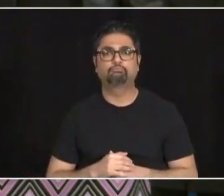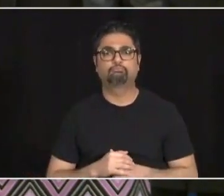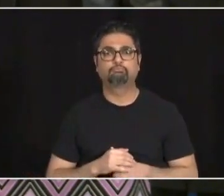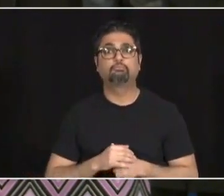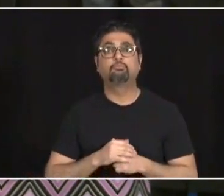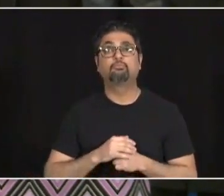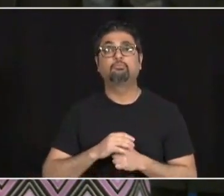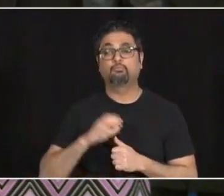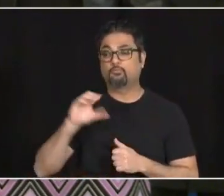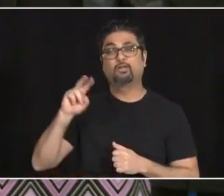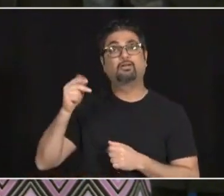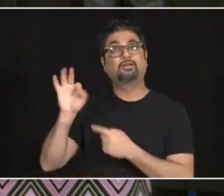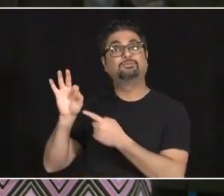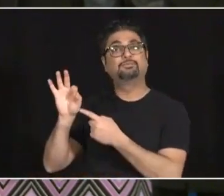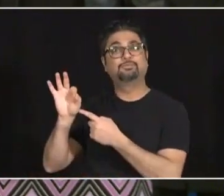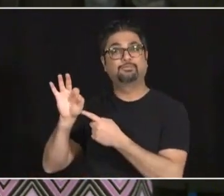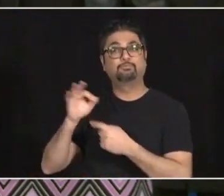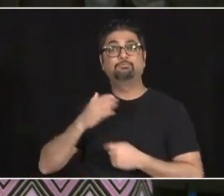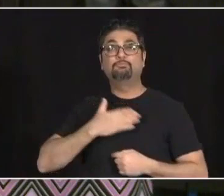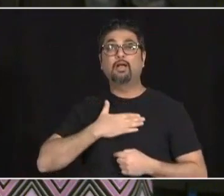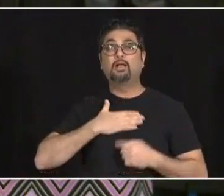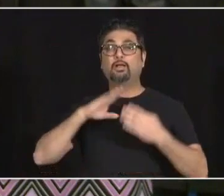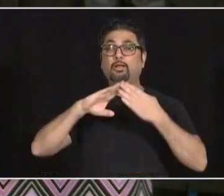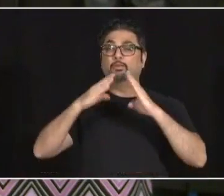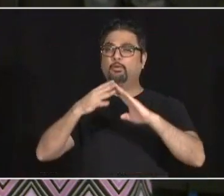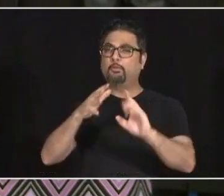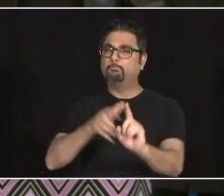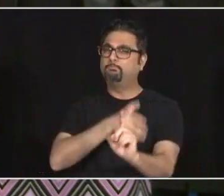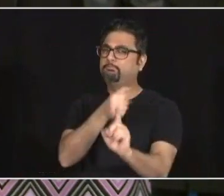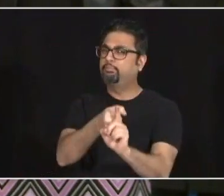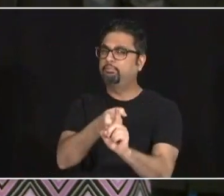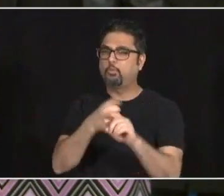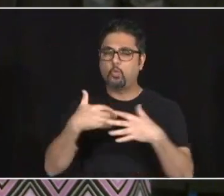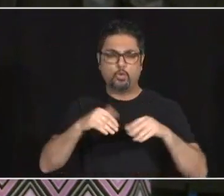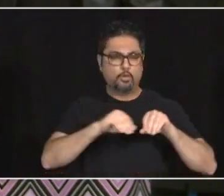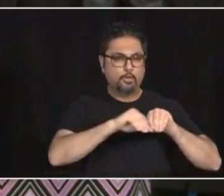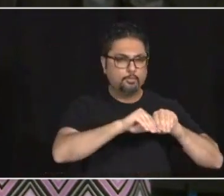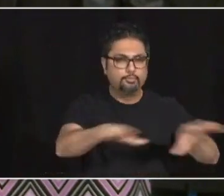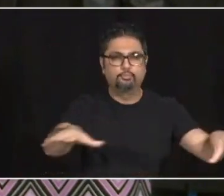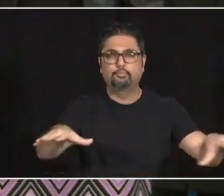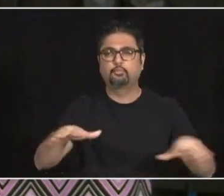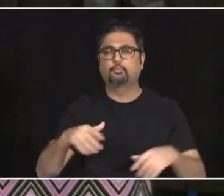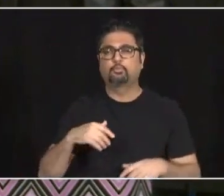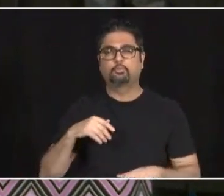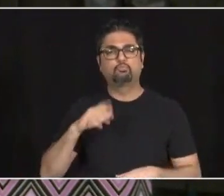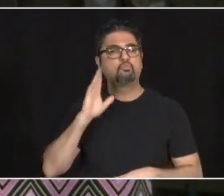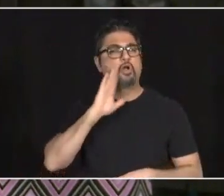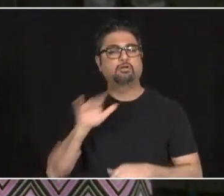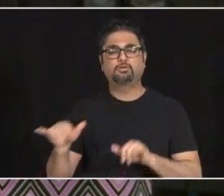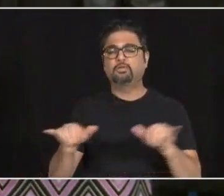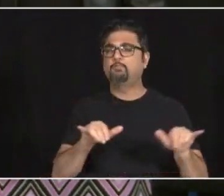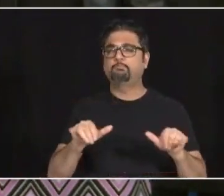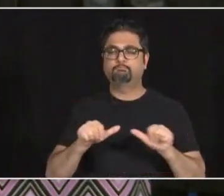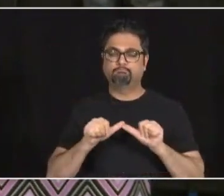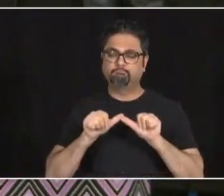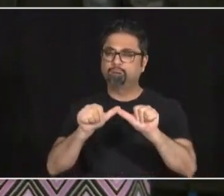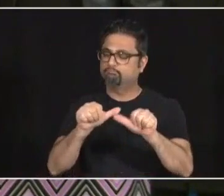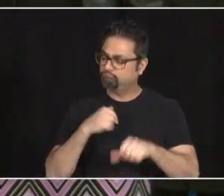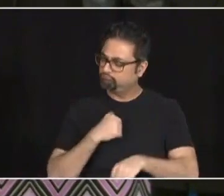the Premier has said many times, we're going to do everything we can, and we'll continue to do that. Thank you. Next